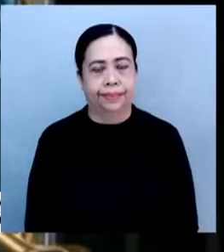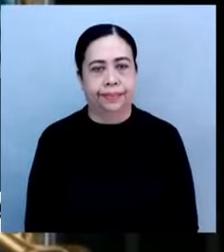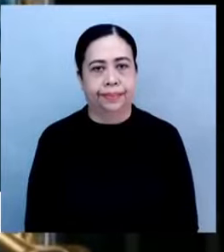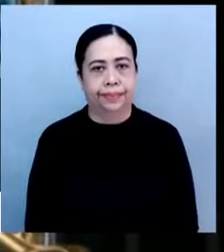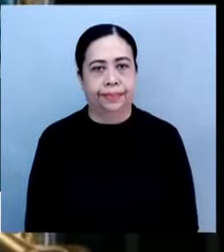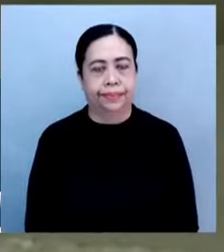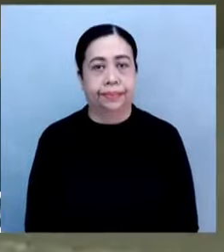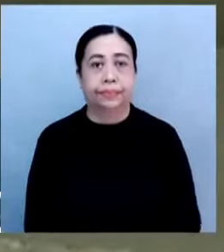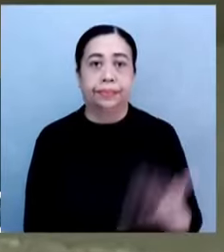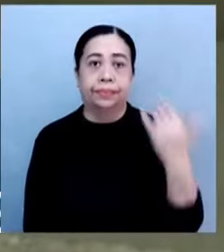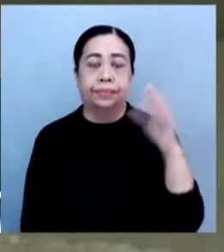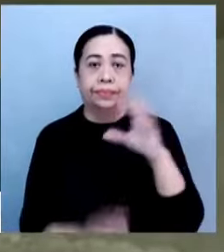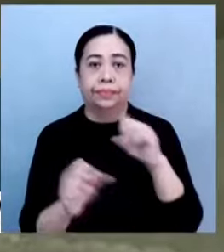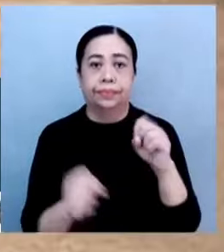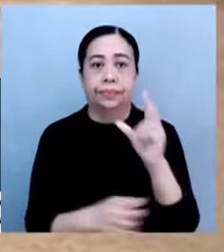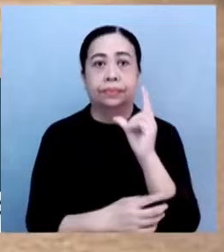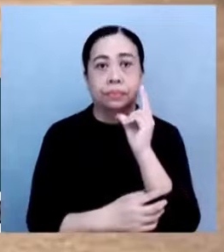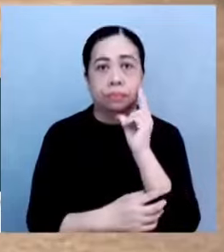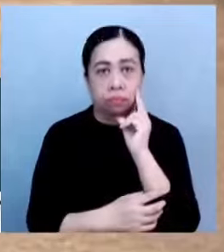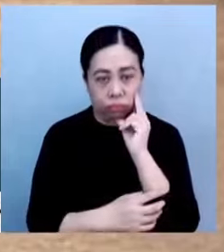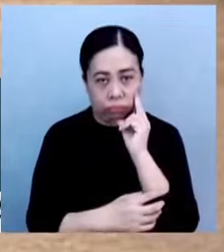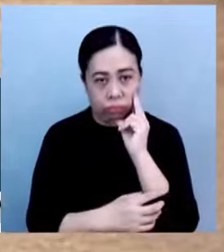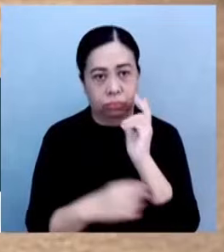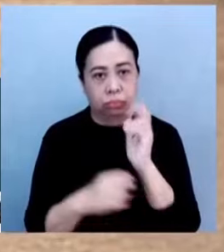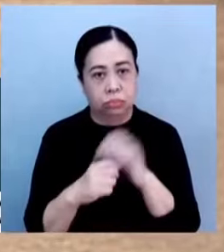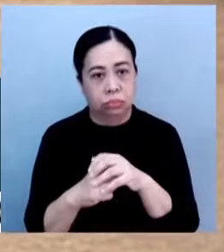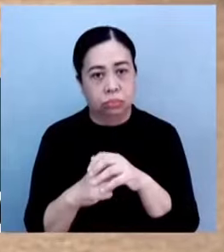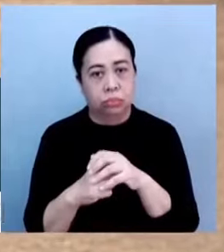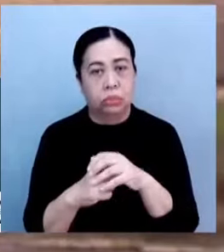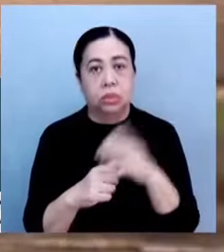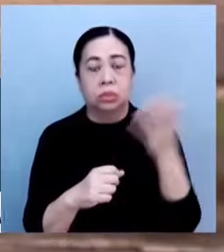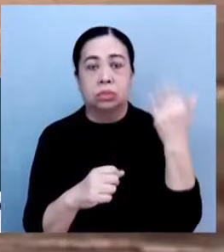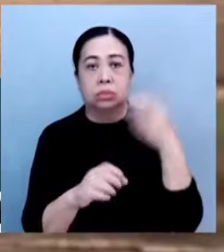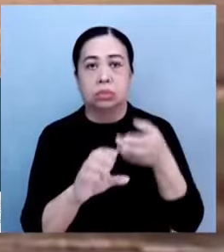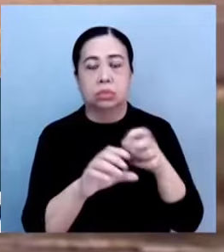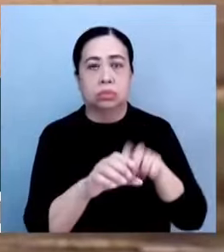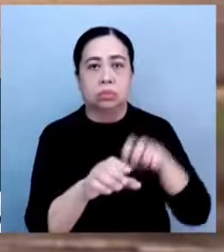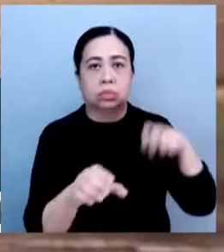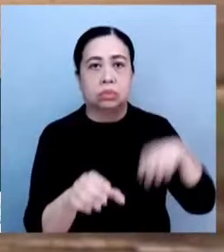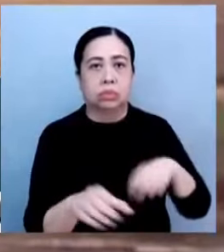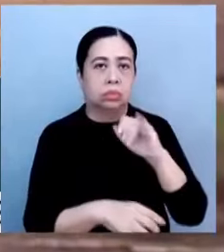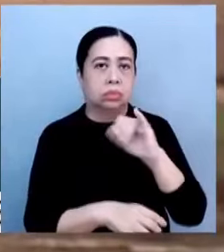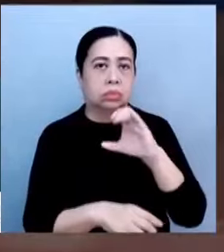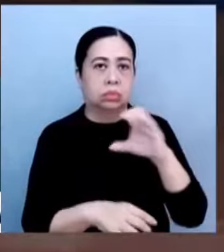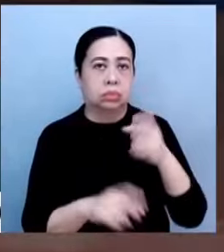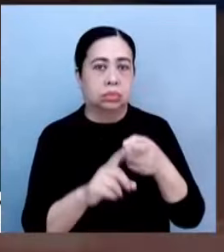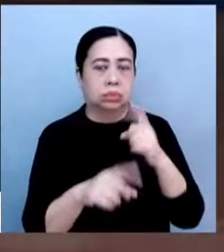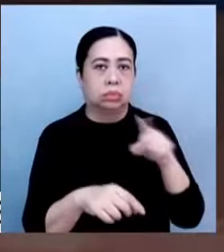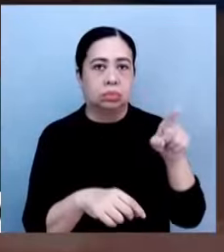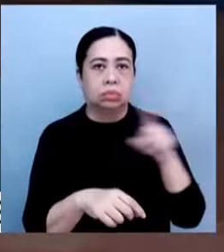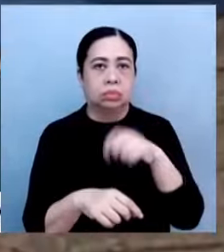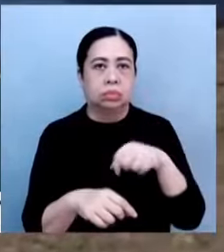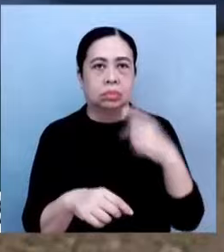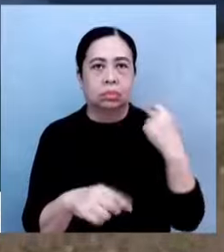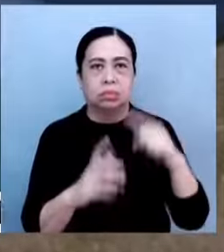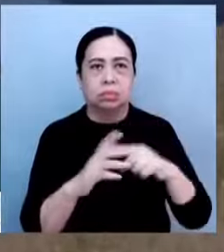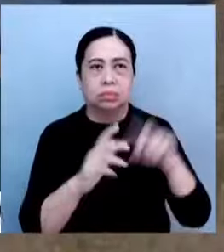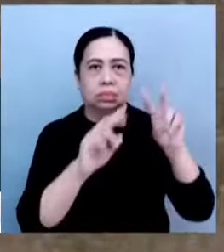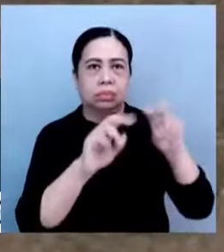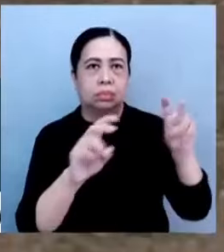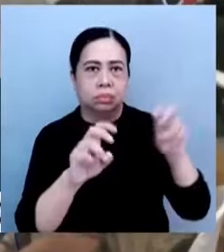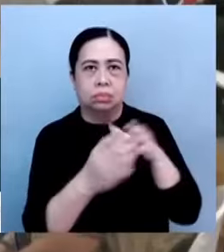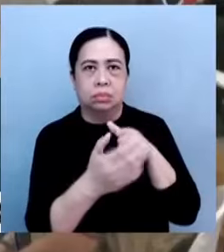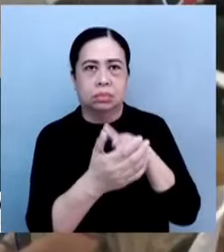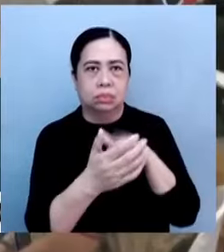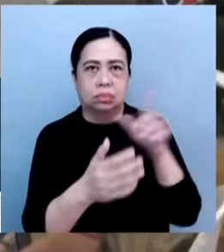Former President Rodrigo Duterte pulled Manila out of the ICC's Rome Statute after the tribunal began a preliminary probe